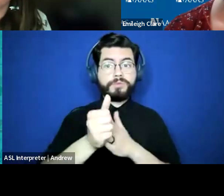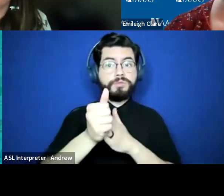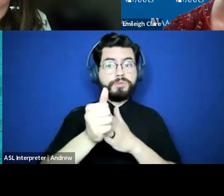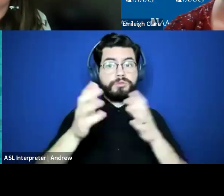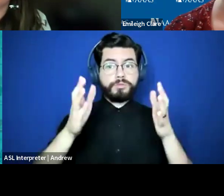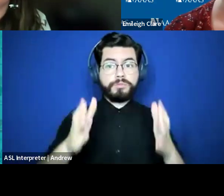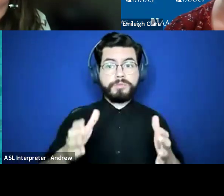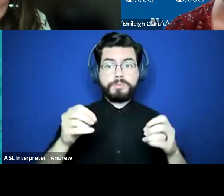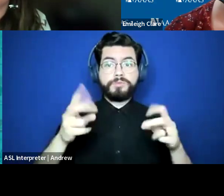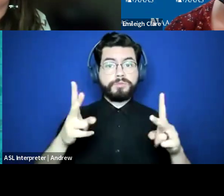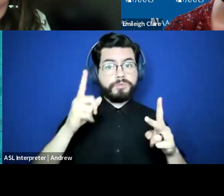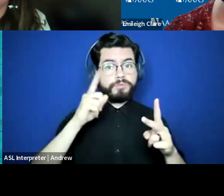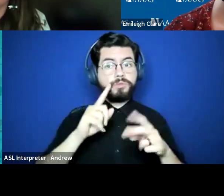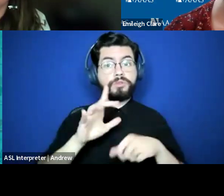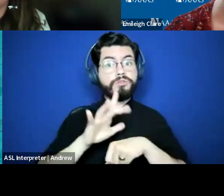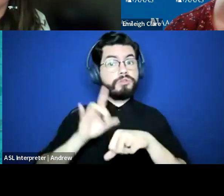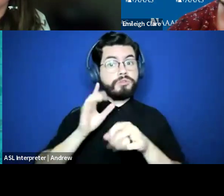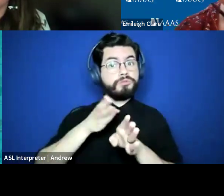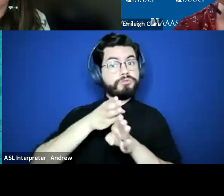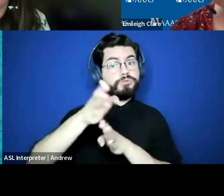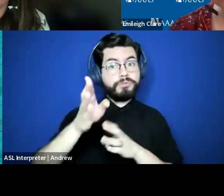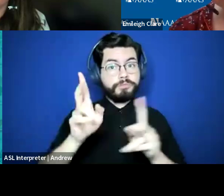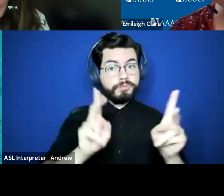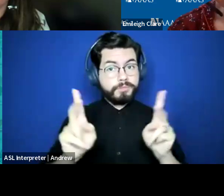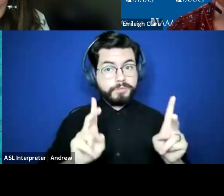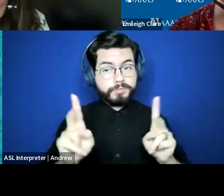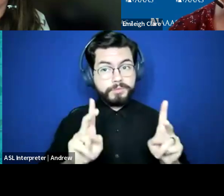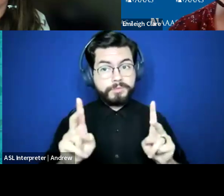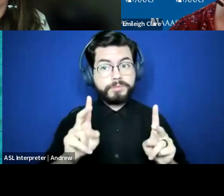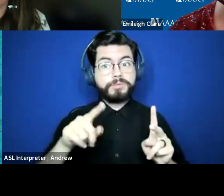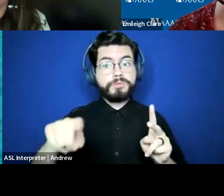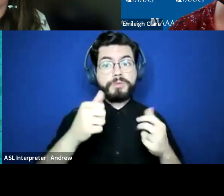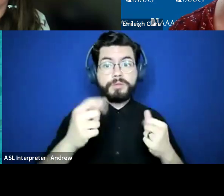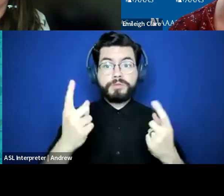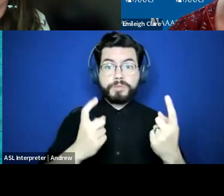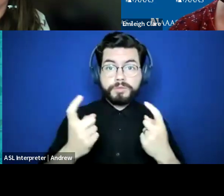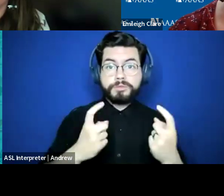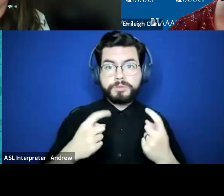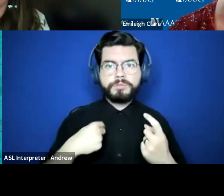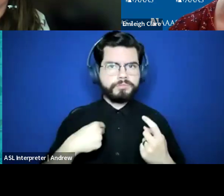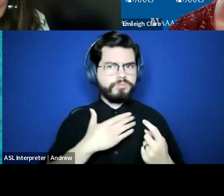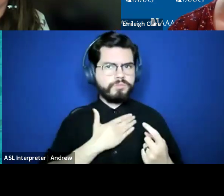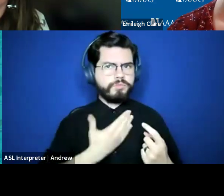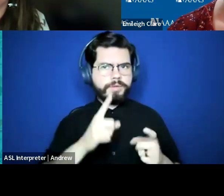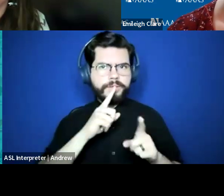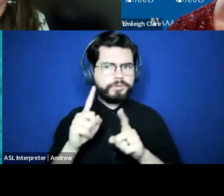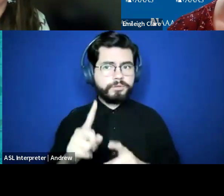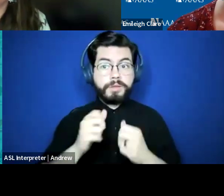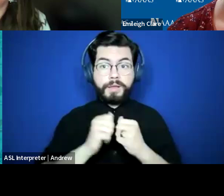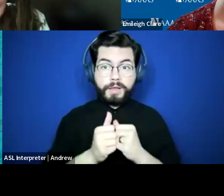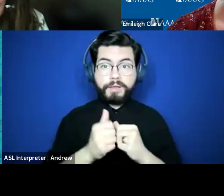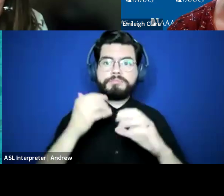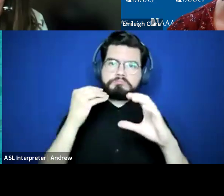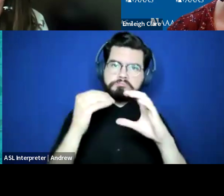folks that, you might find interesting. And if you have any questions about those, I'd be happy to answer questions like on email or,